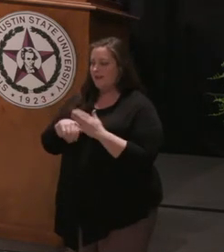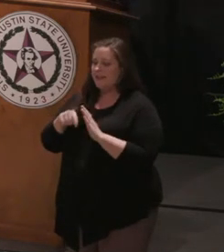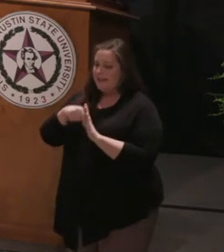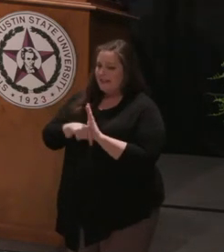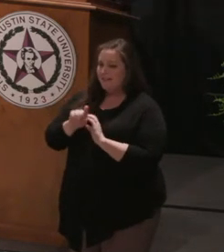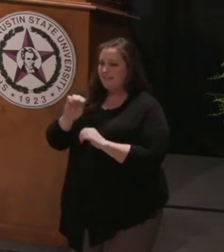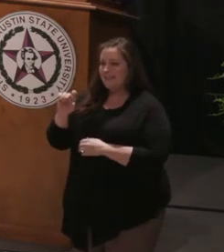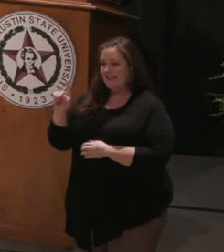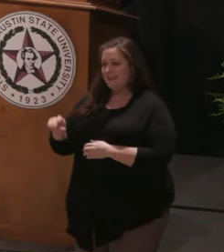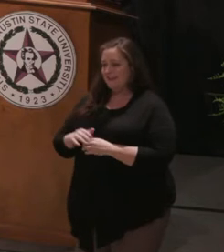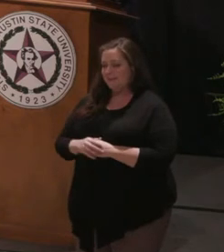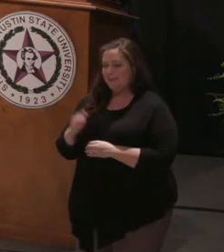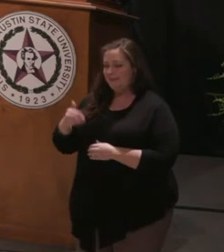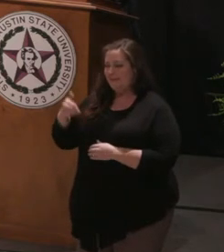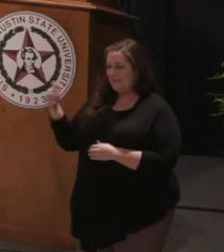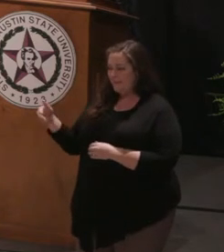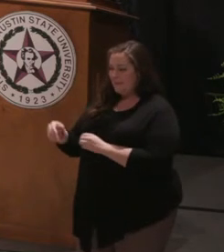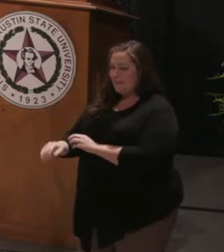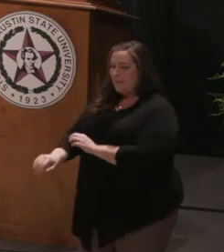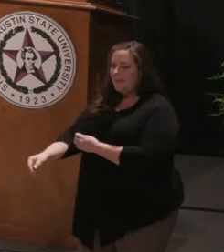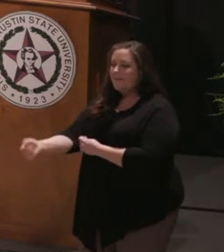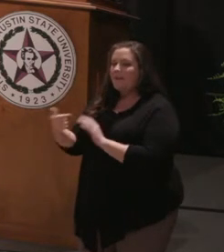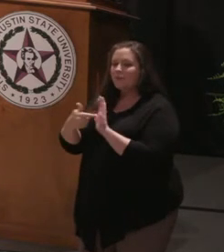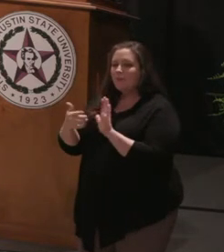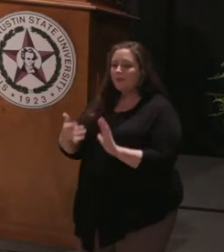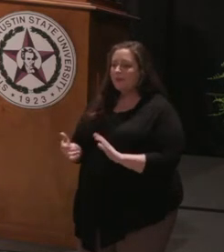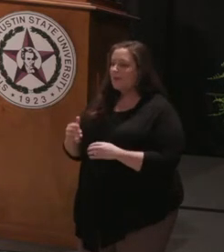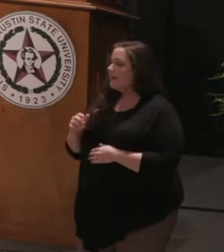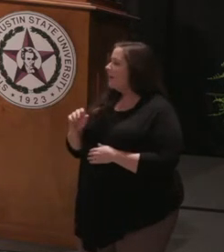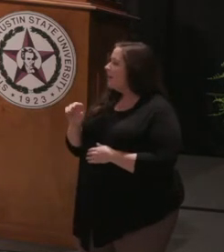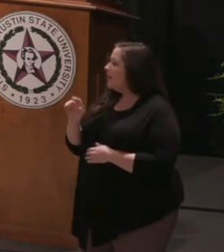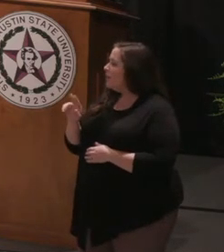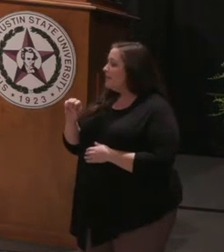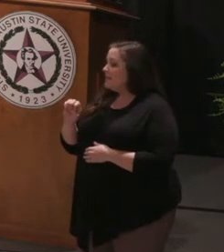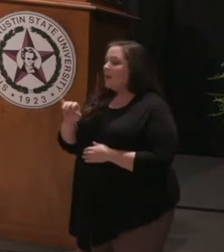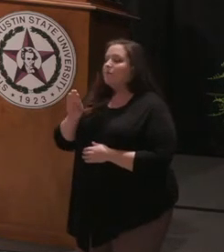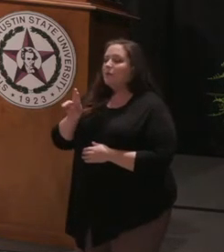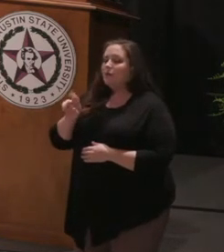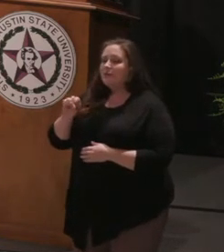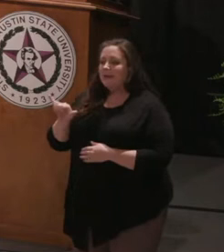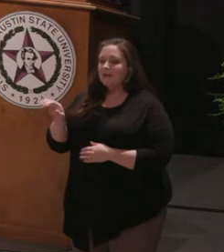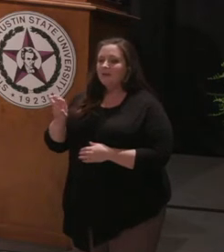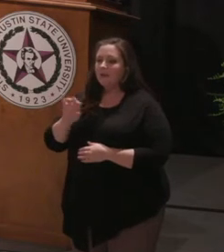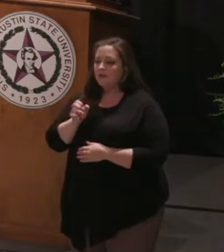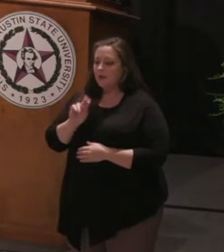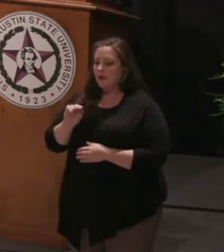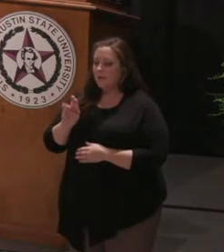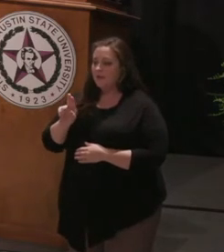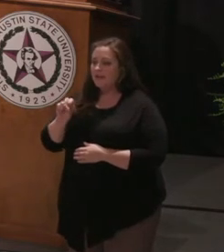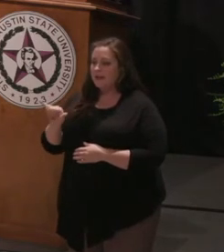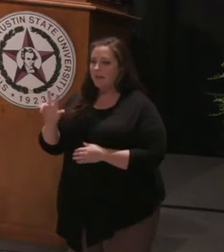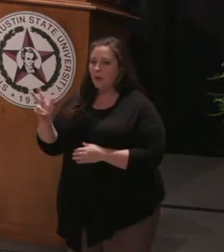East Texas. Next up is Representative Bucy, John Bucy III. He is a